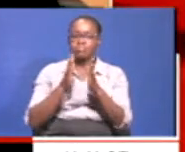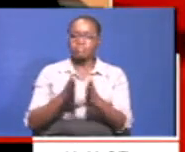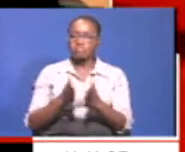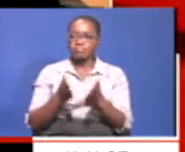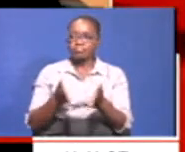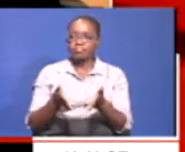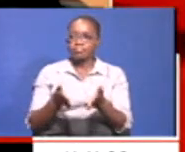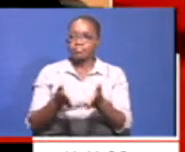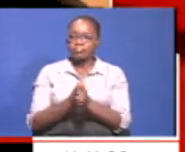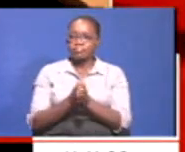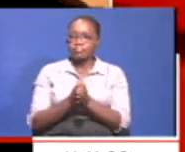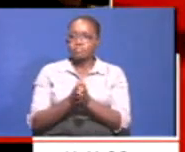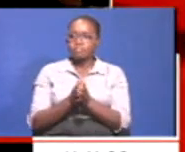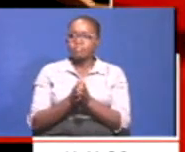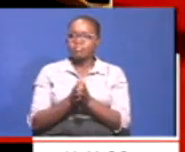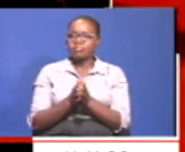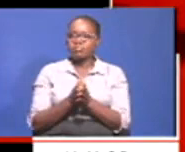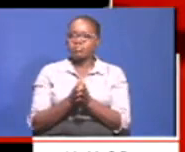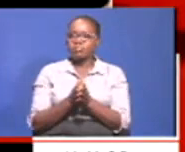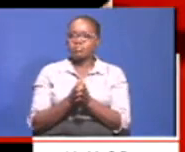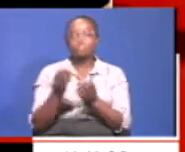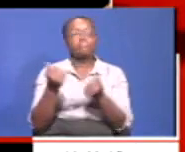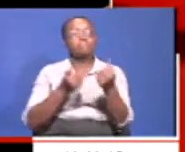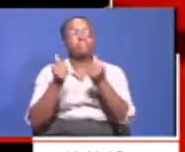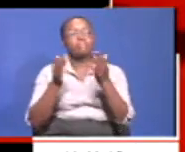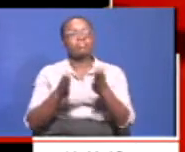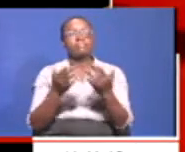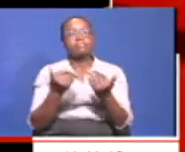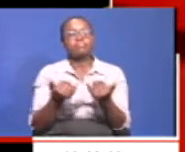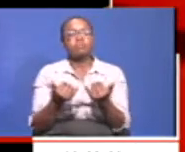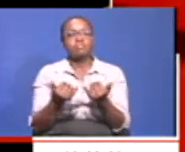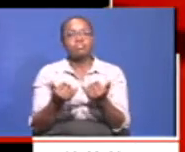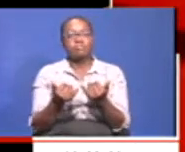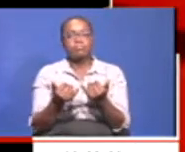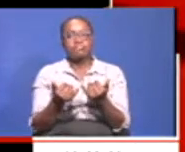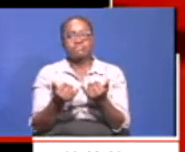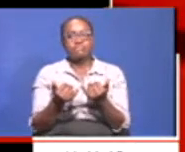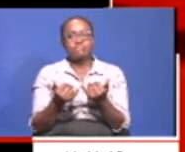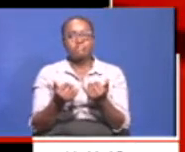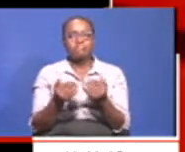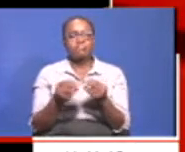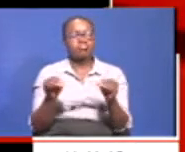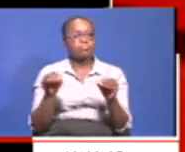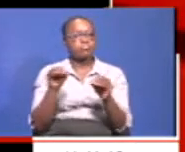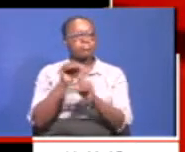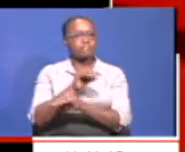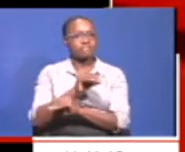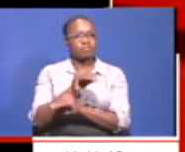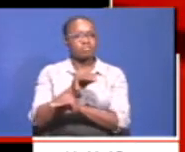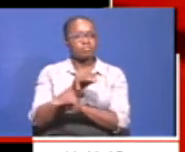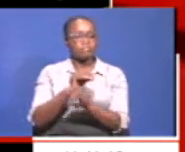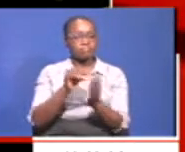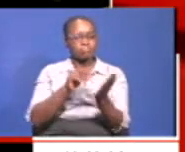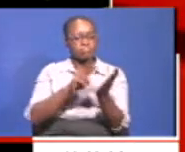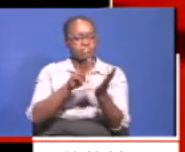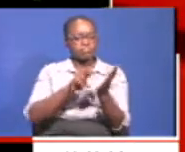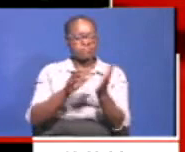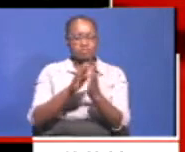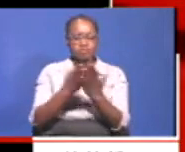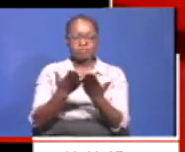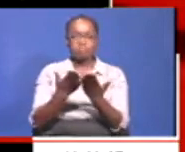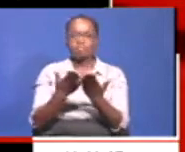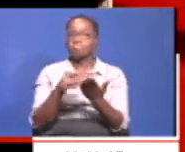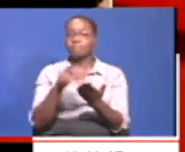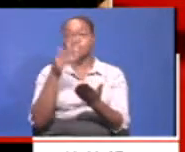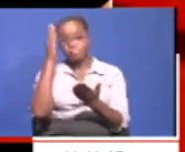come to you, Pauline. Pauline, you've been a driver, and now it's taking up this heavy role of a Navigator, where you're basically you're the one who's supposed to know